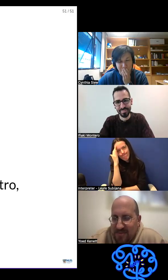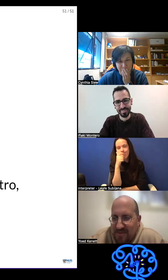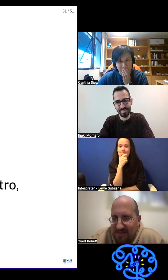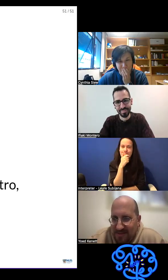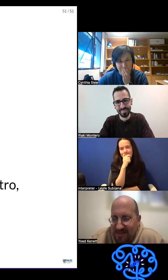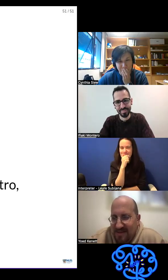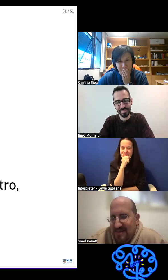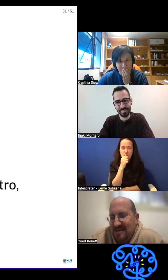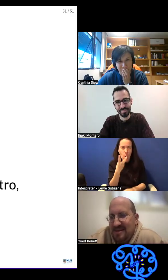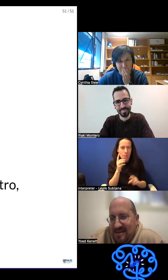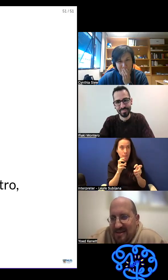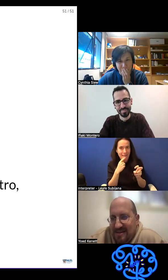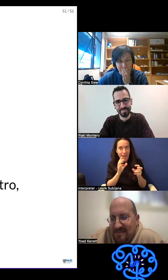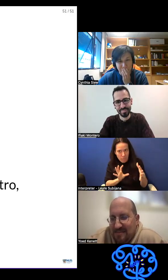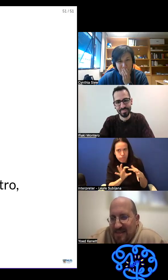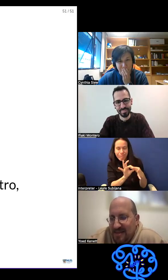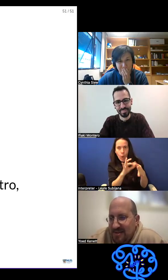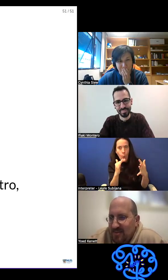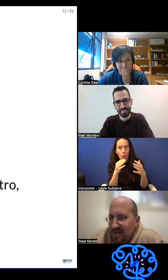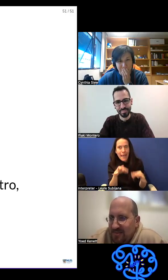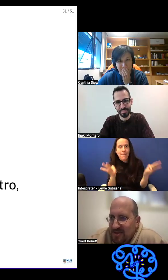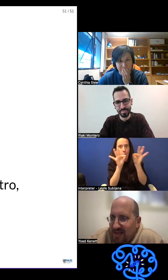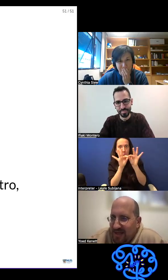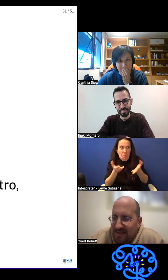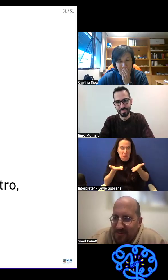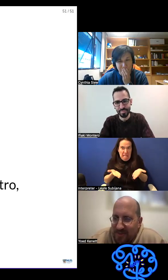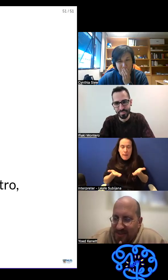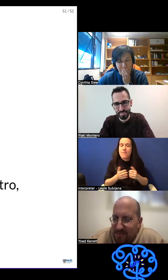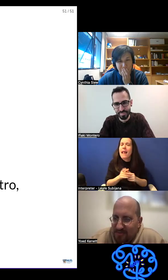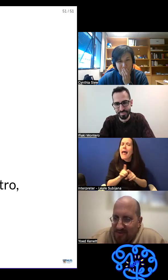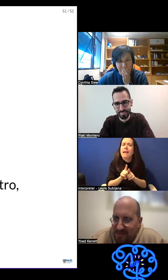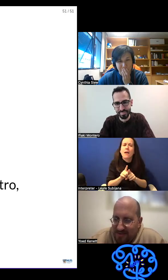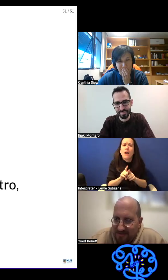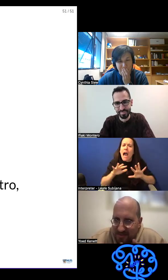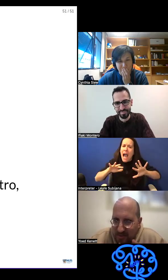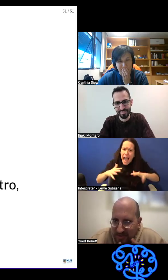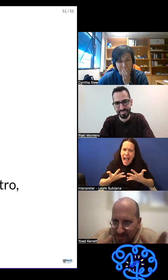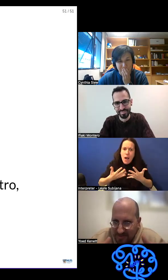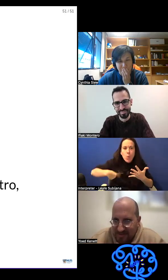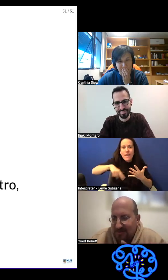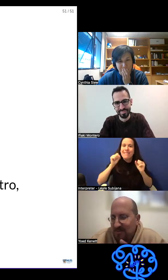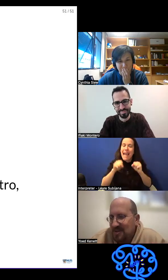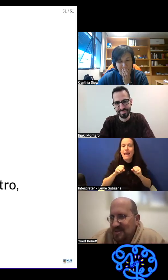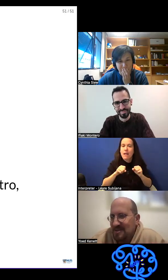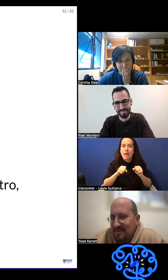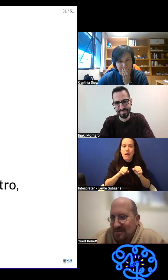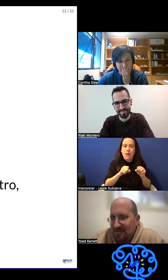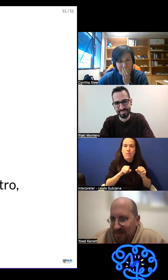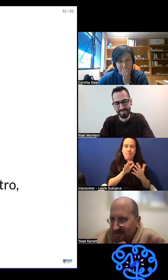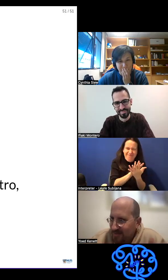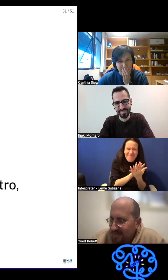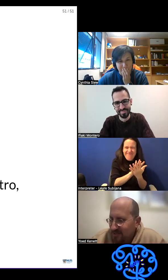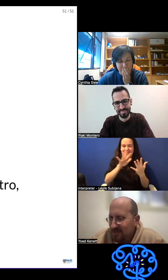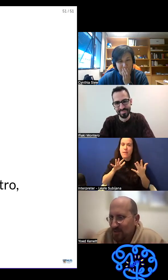think could be relevant here as well, which is how can we move from using networks